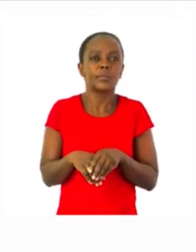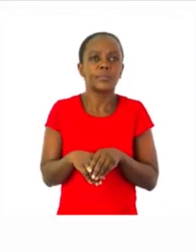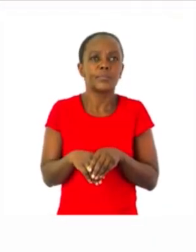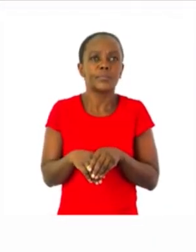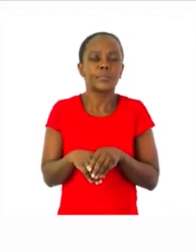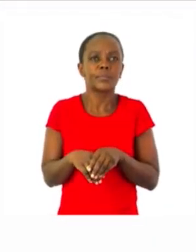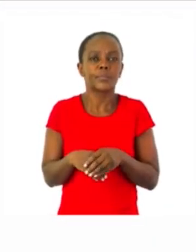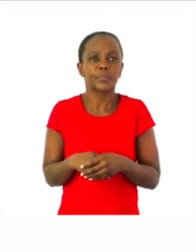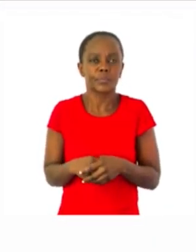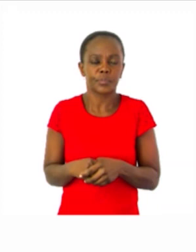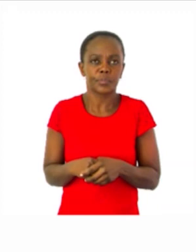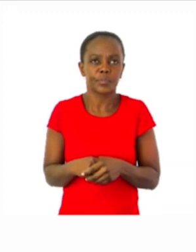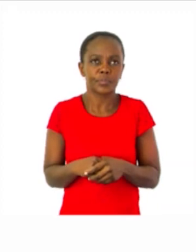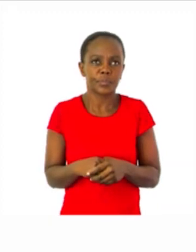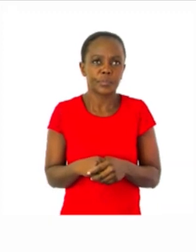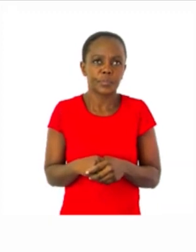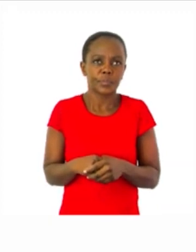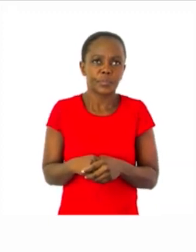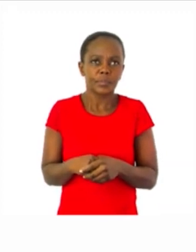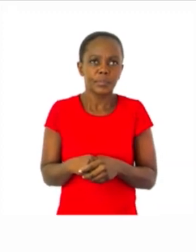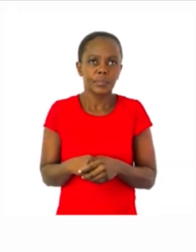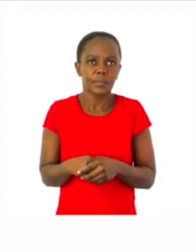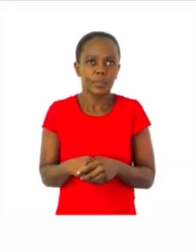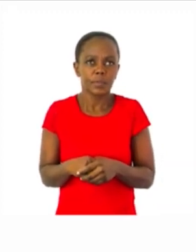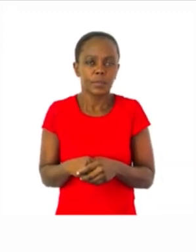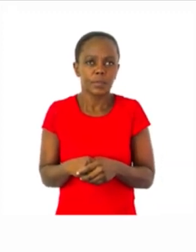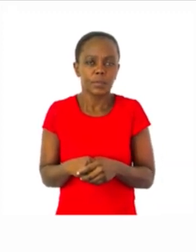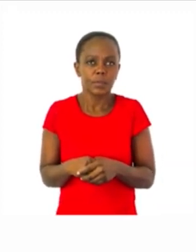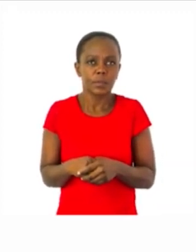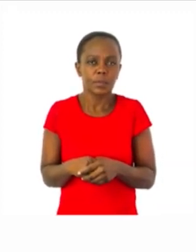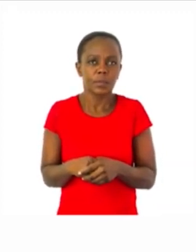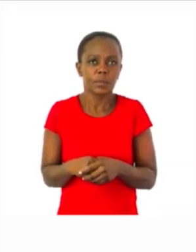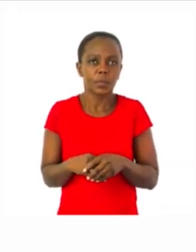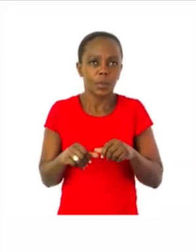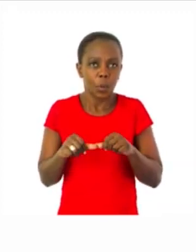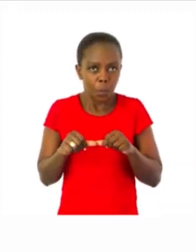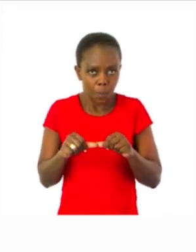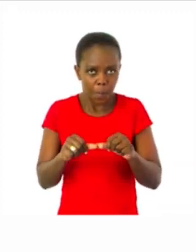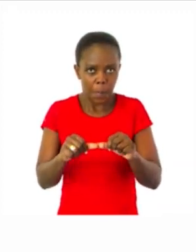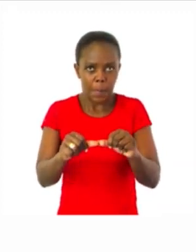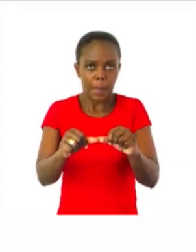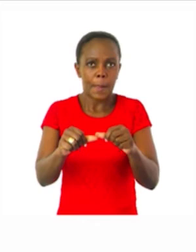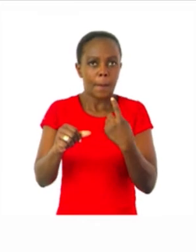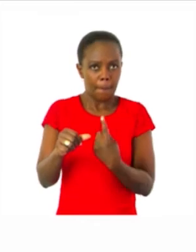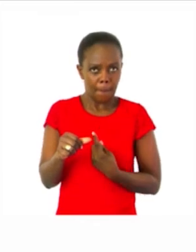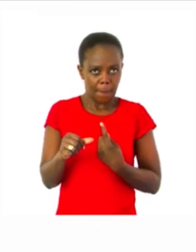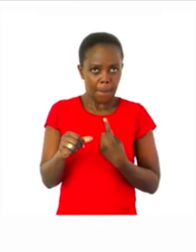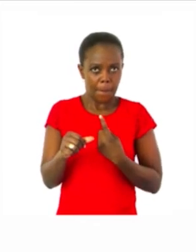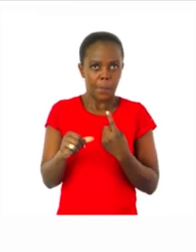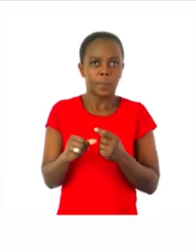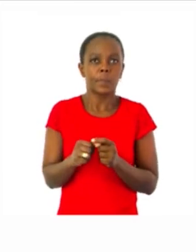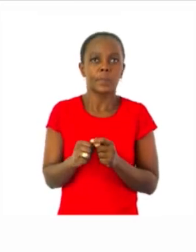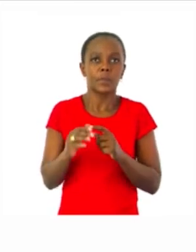on our work on our page. The rest of the words you're going to fill in using